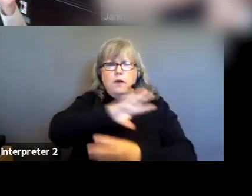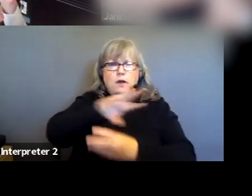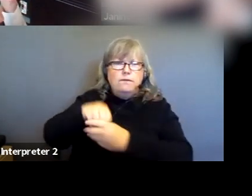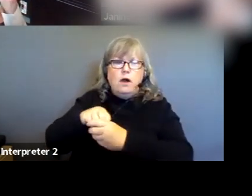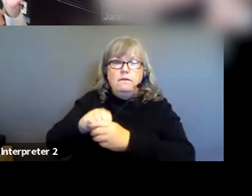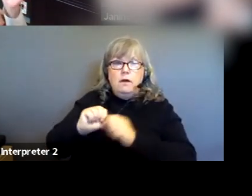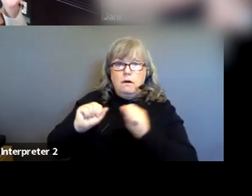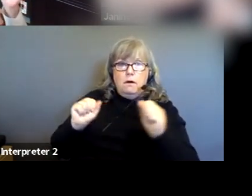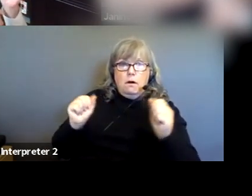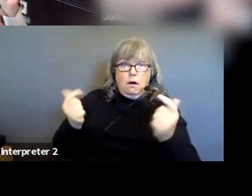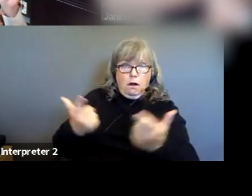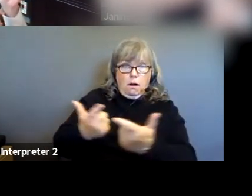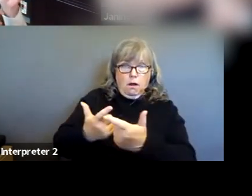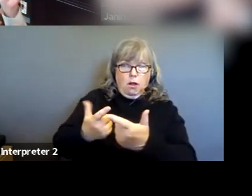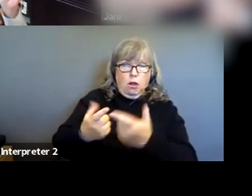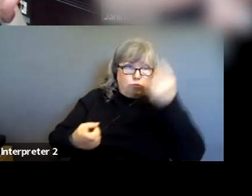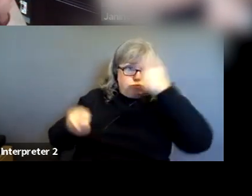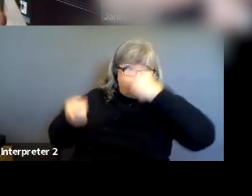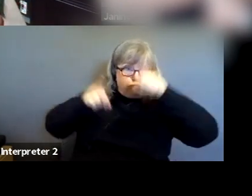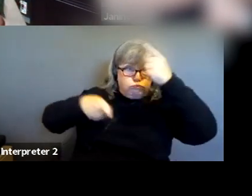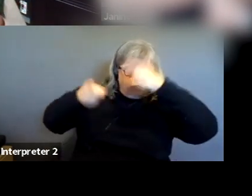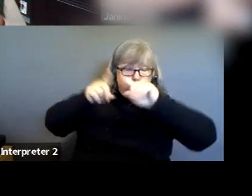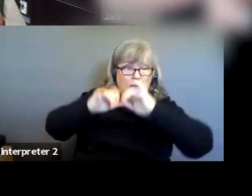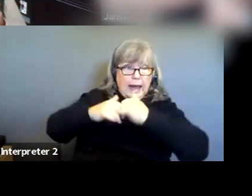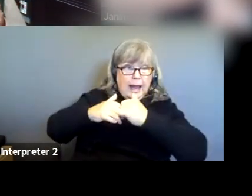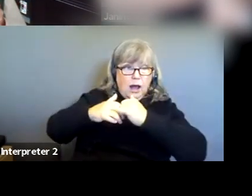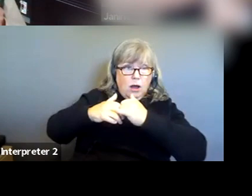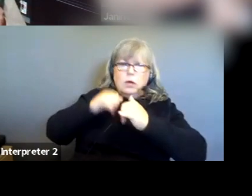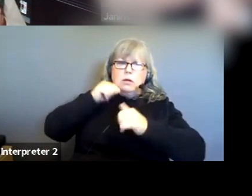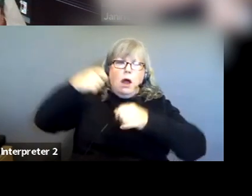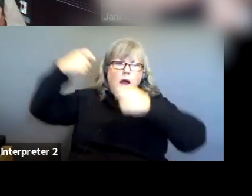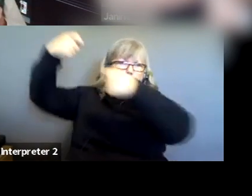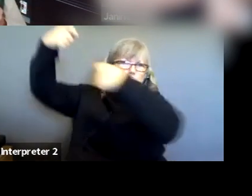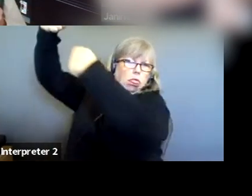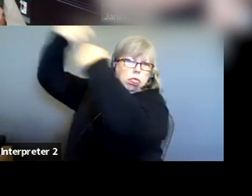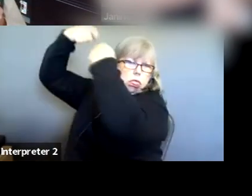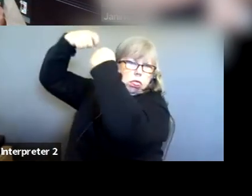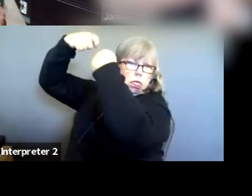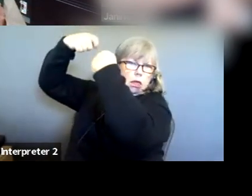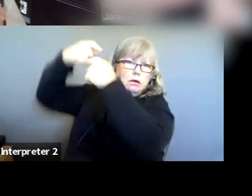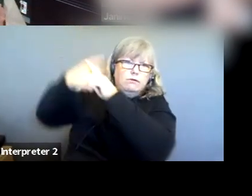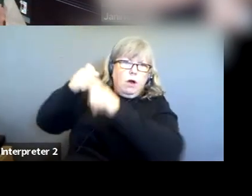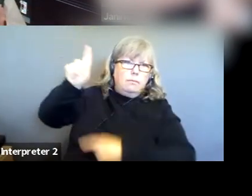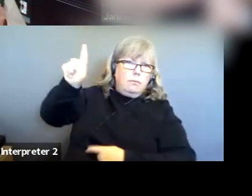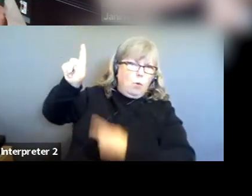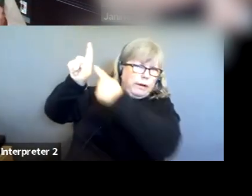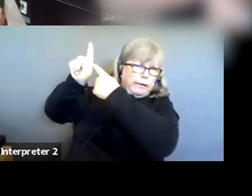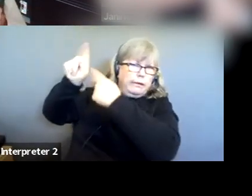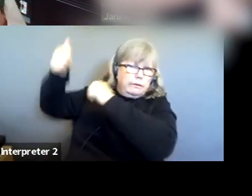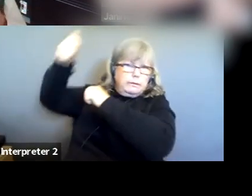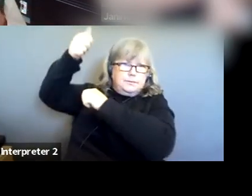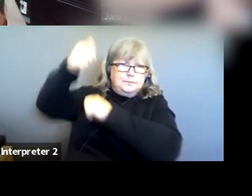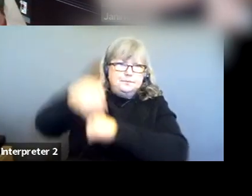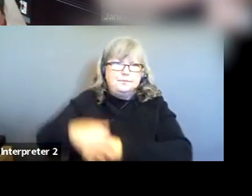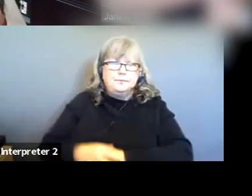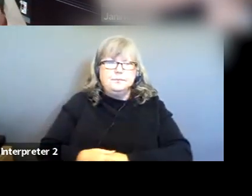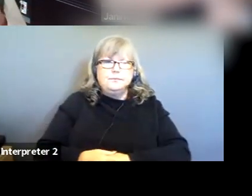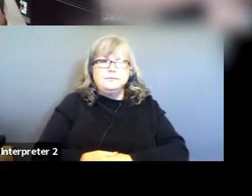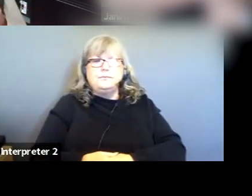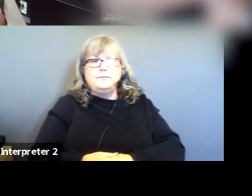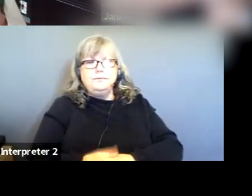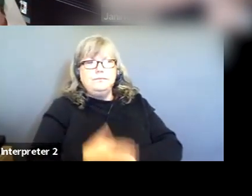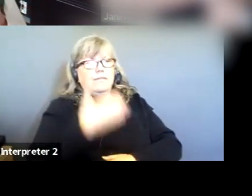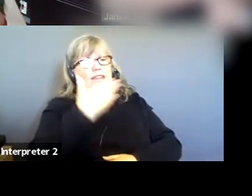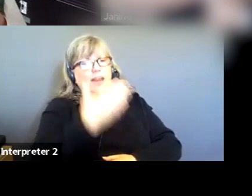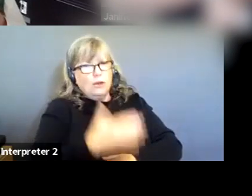than a control by one entity. Great, thank you. Thank you. So we will go